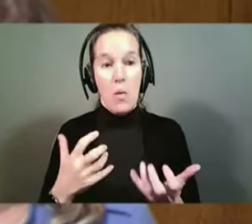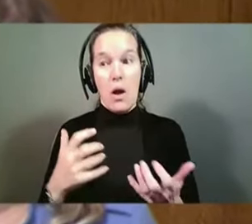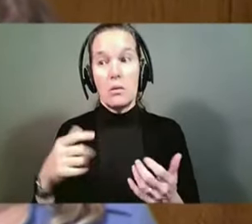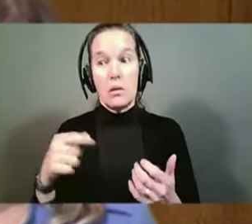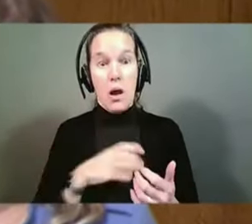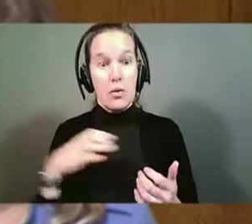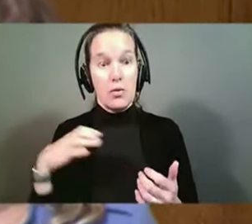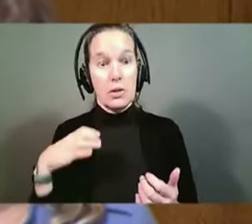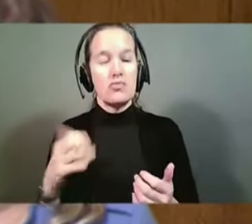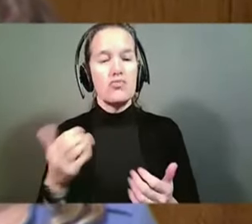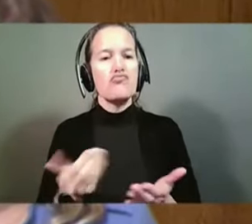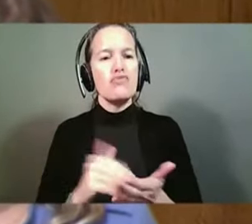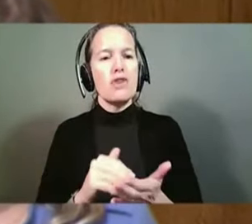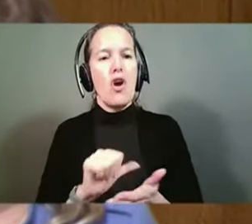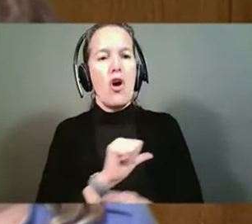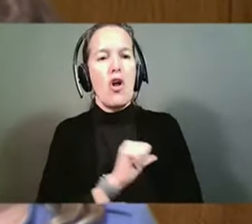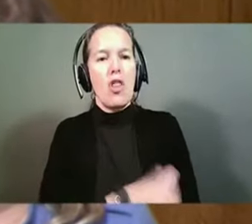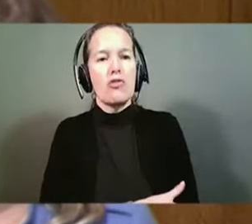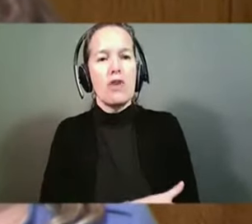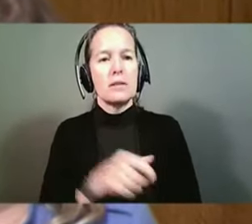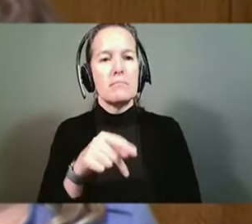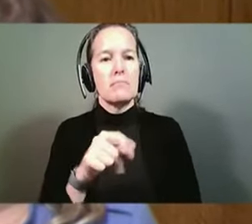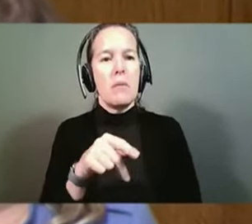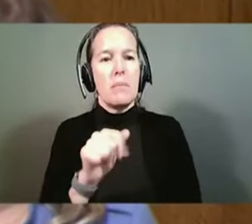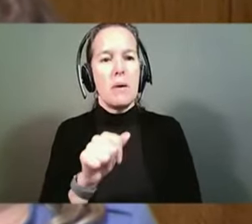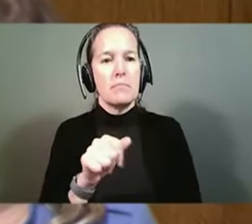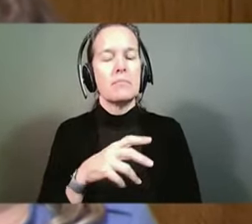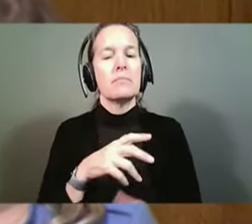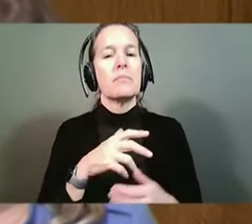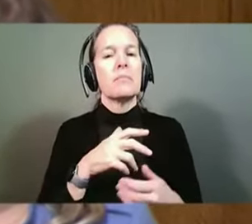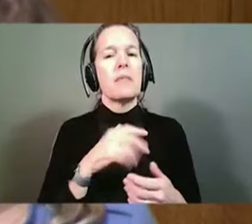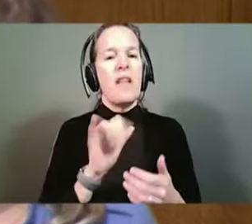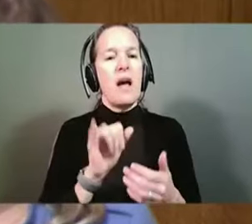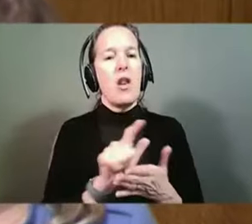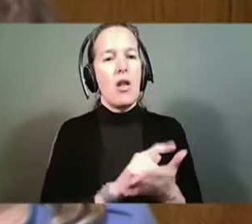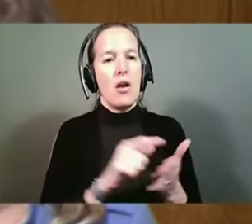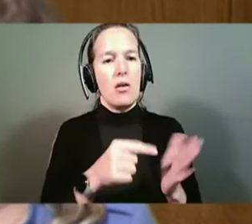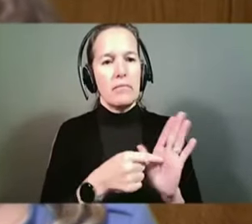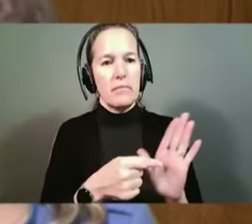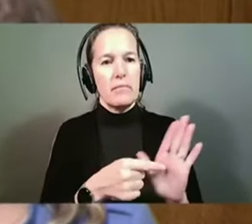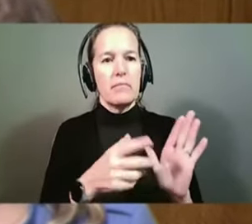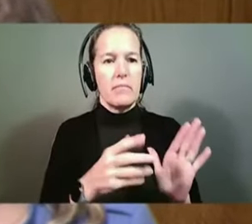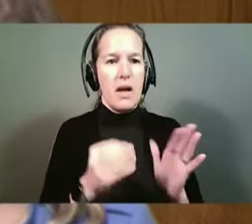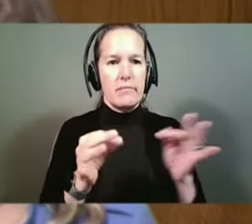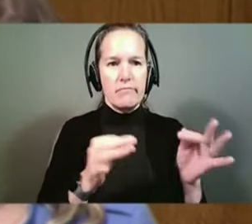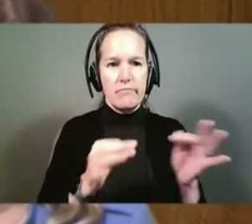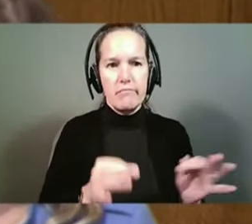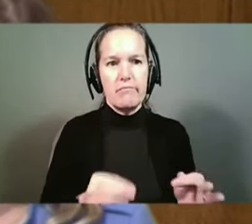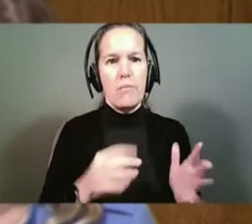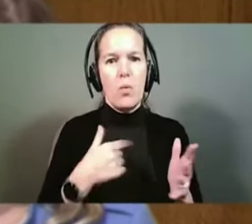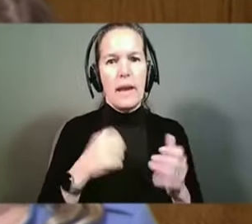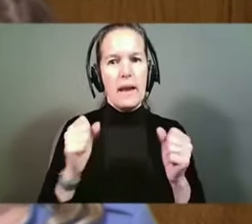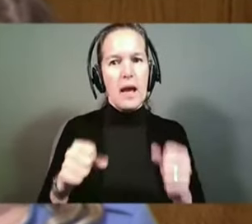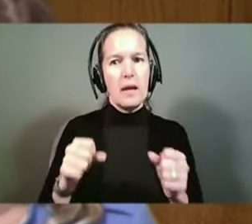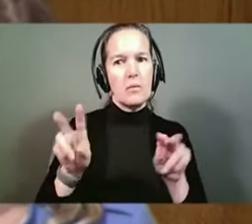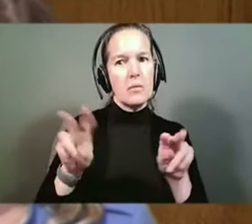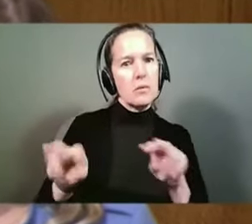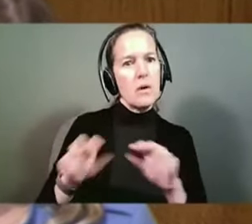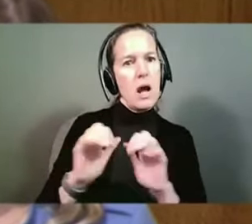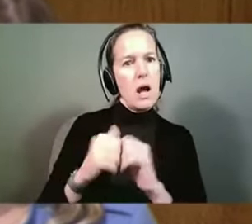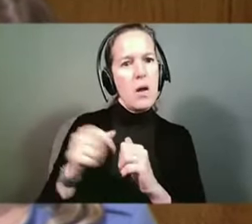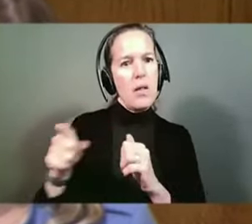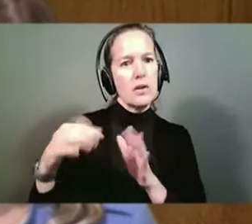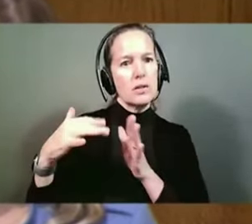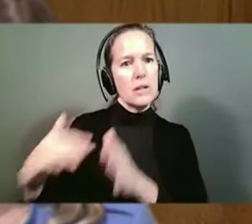the ability to give not just money, but oversight as to how these programs are being conducted. Today, we're going to hear from some